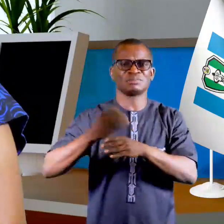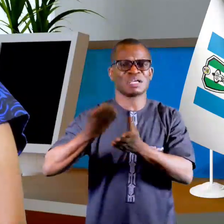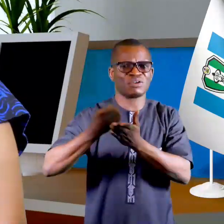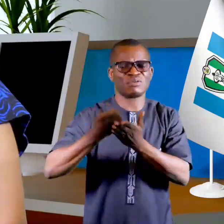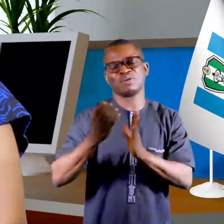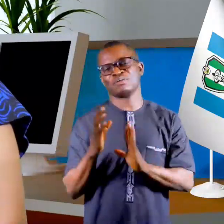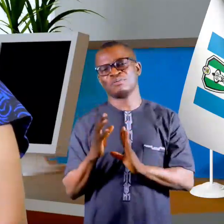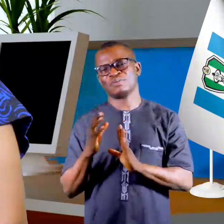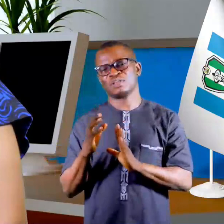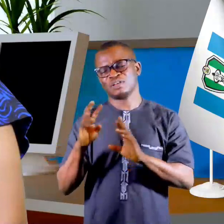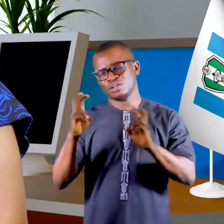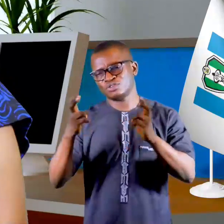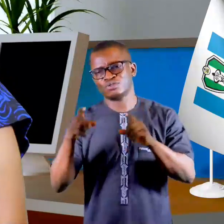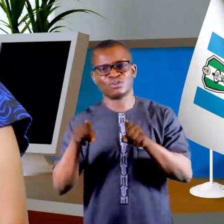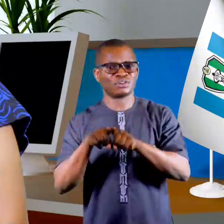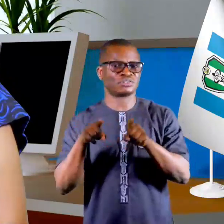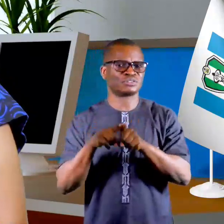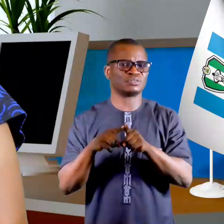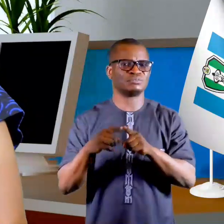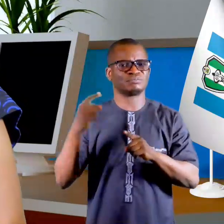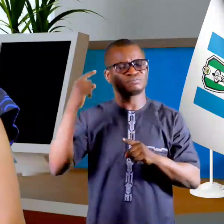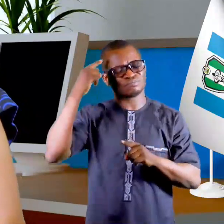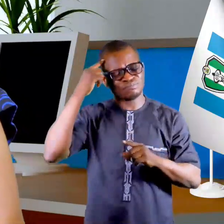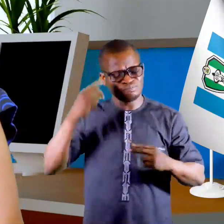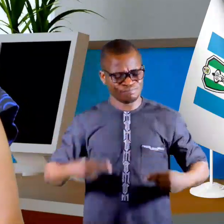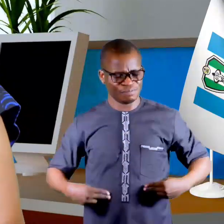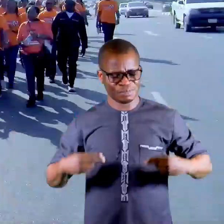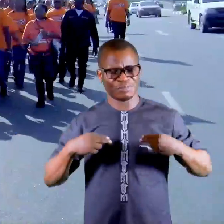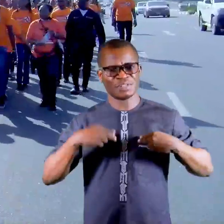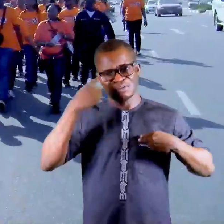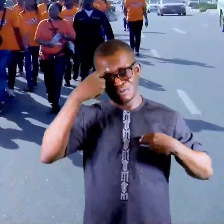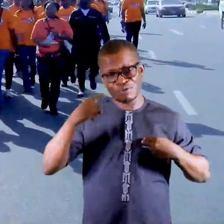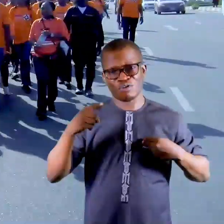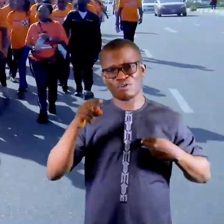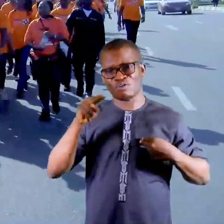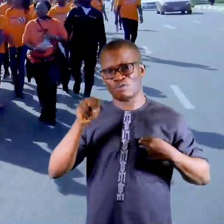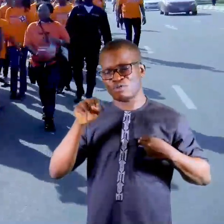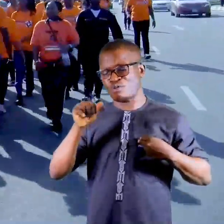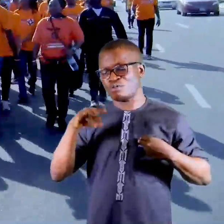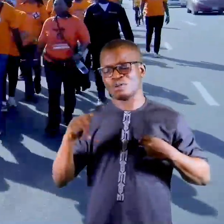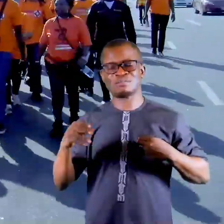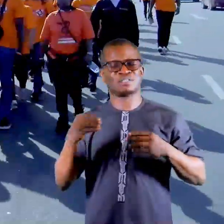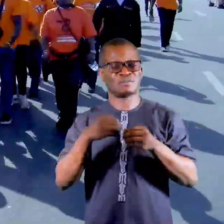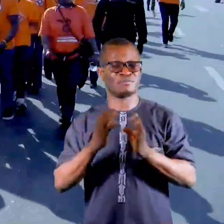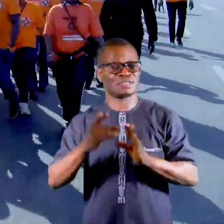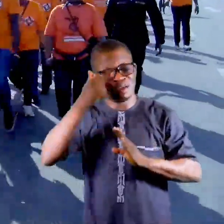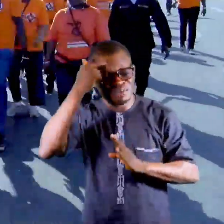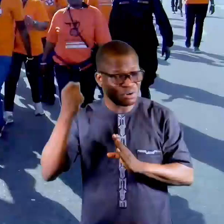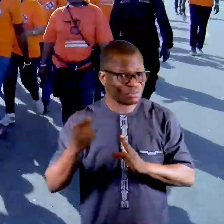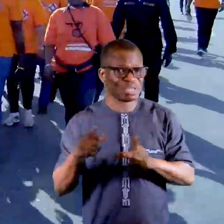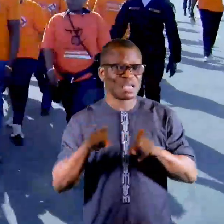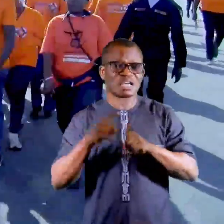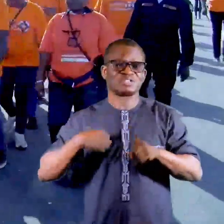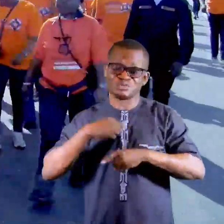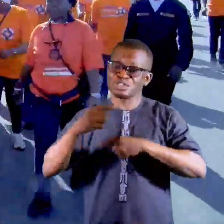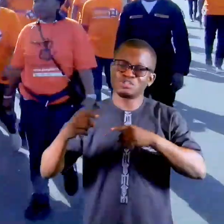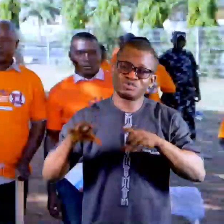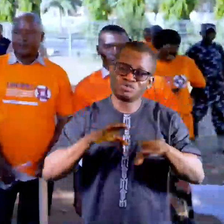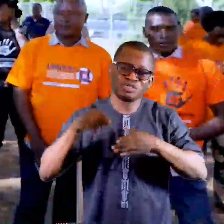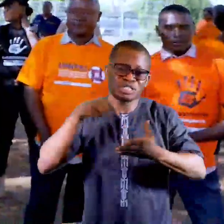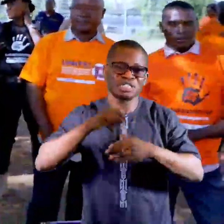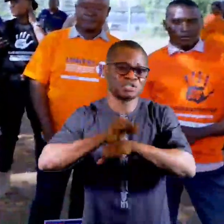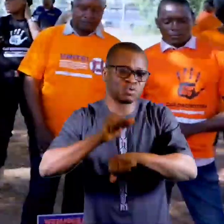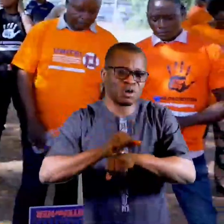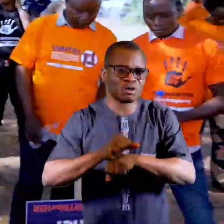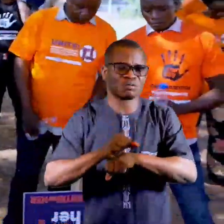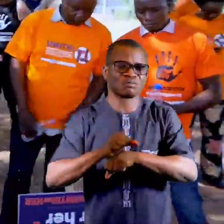workshop for frontline officers of NAPTIP, because in as much as we're doing an enlightenment for victims